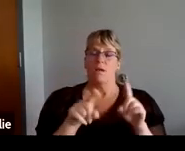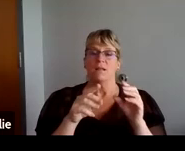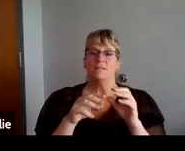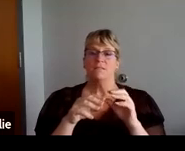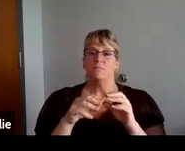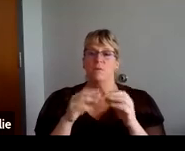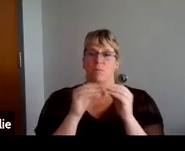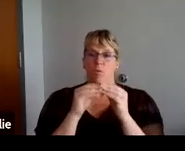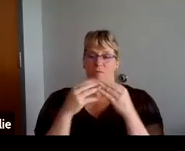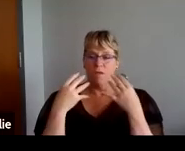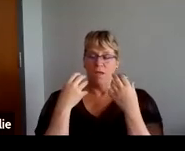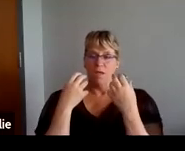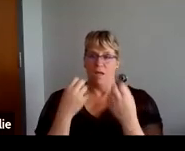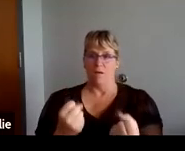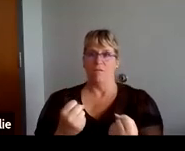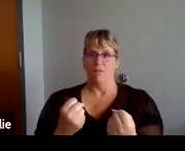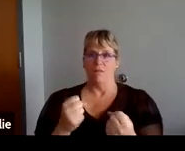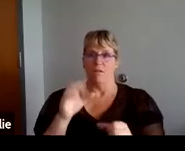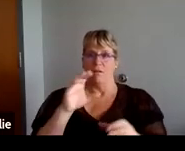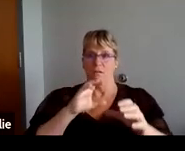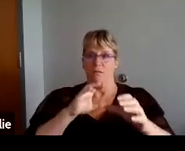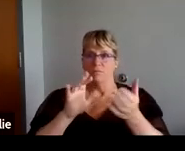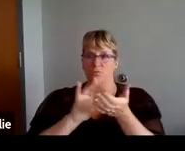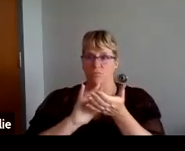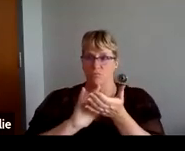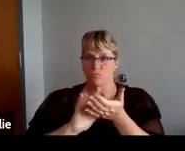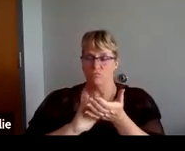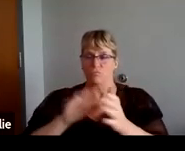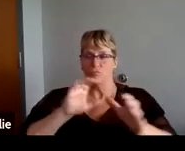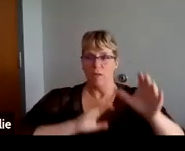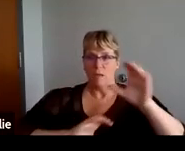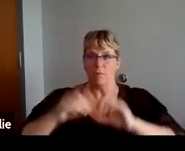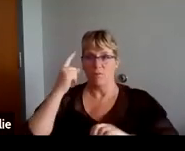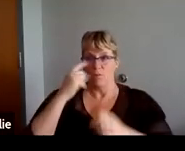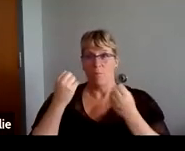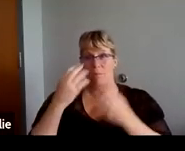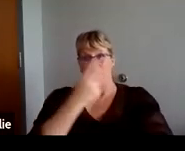very helpful agent for many patients